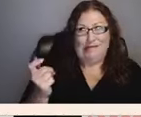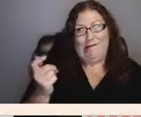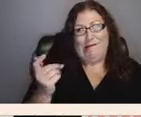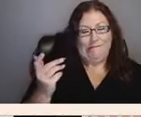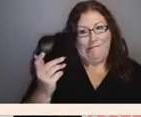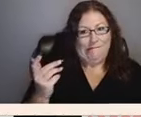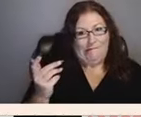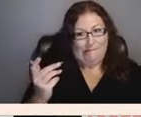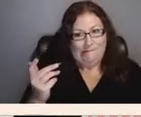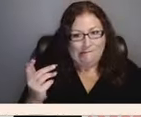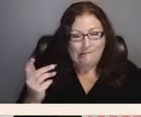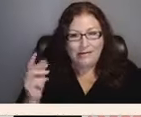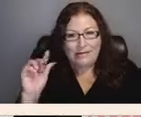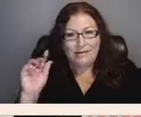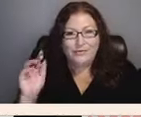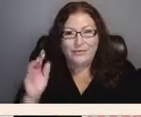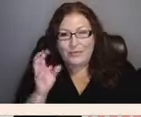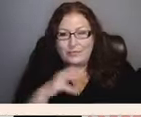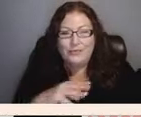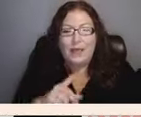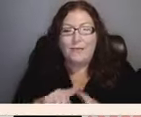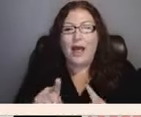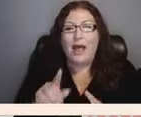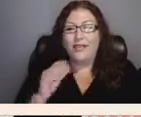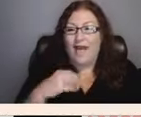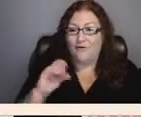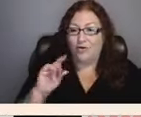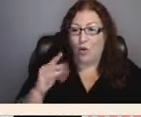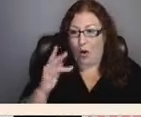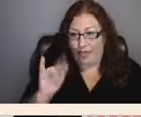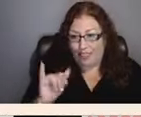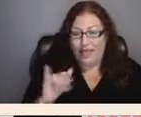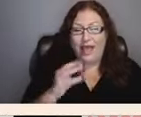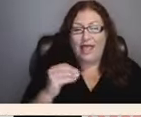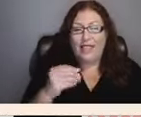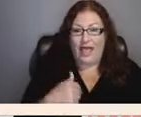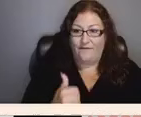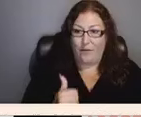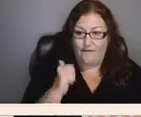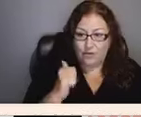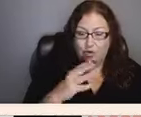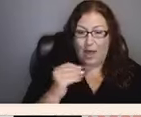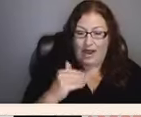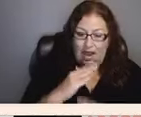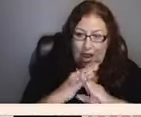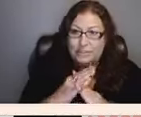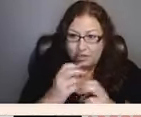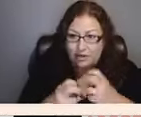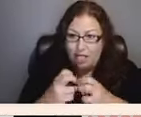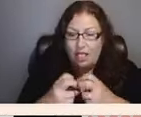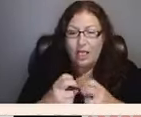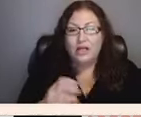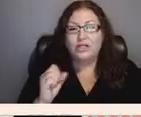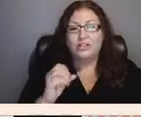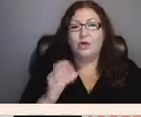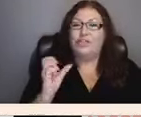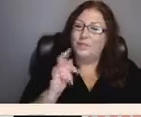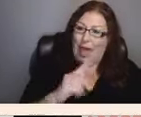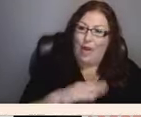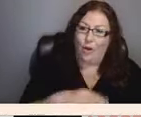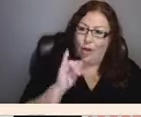and behold, there's Dorothy, and there's a refusal, and there's an obstacle. So that she's back on that platform or